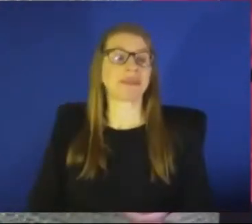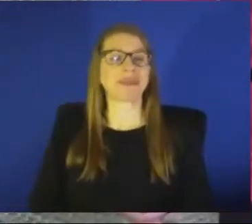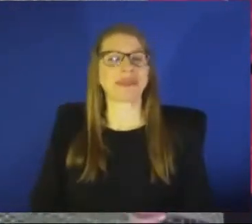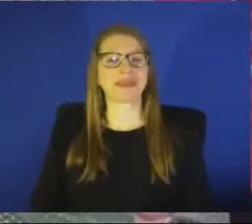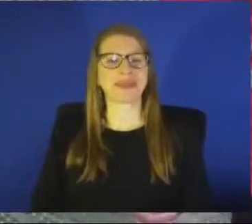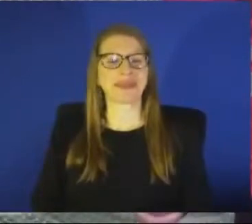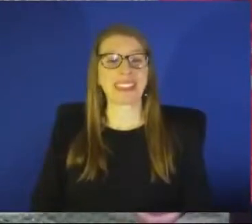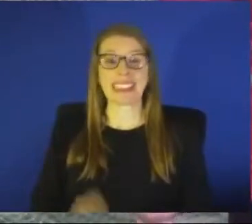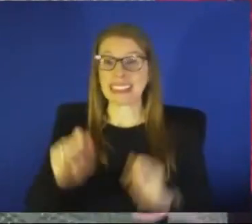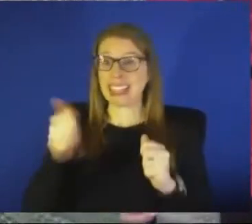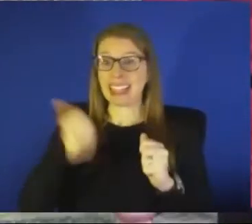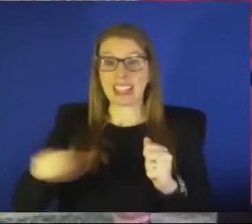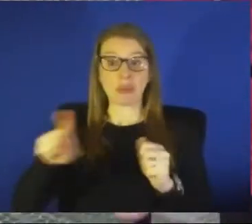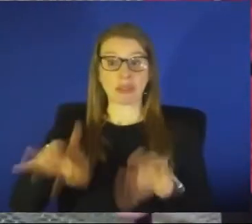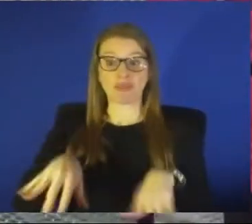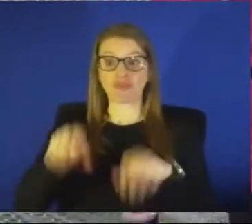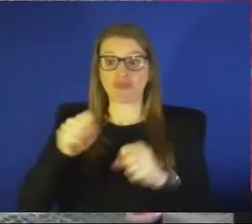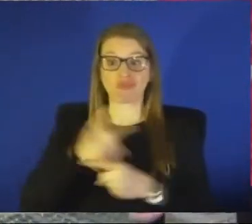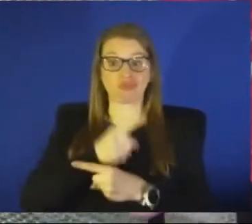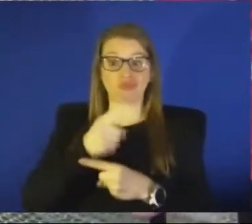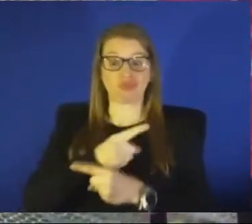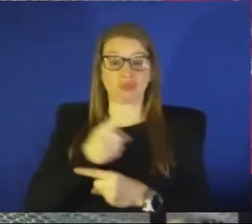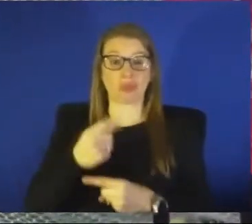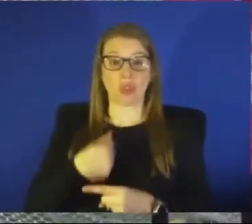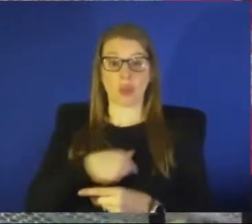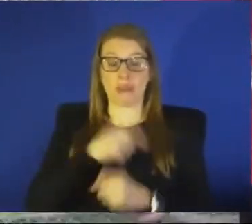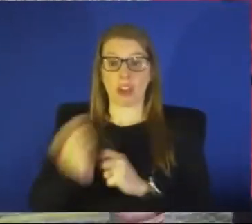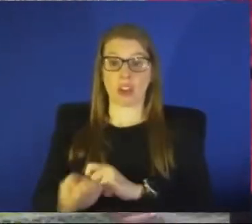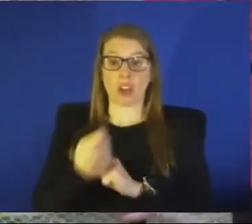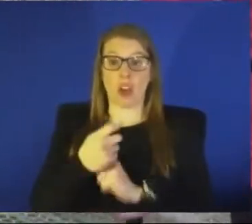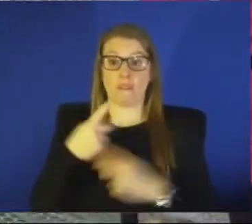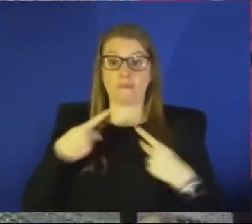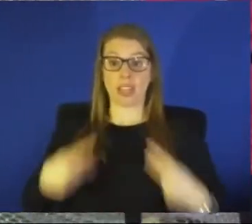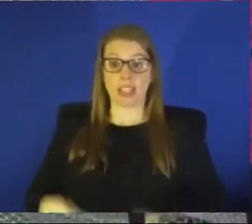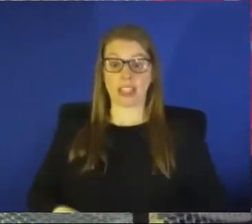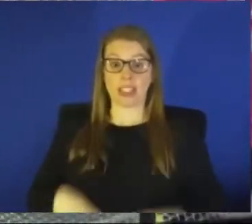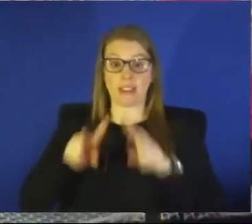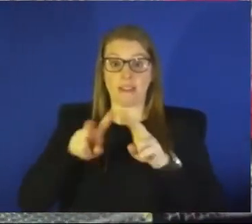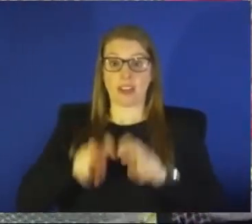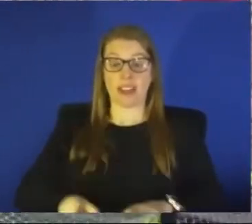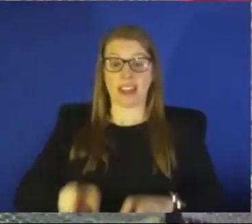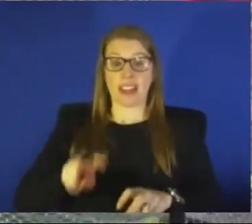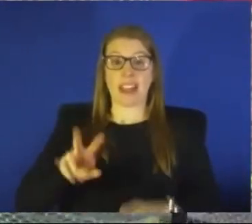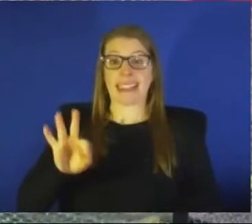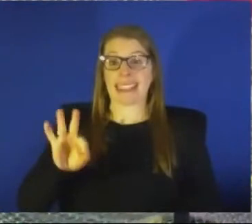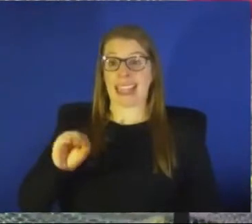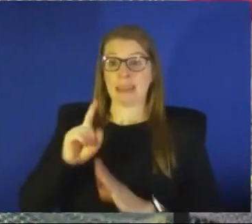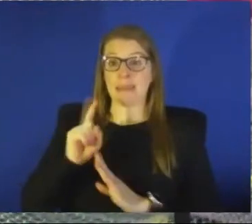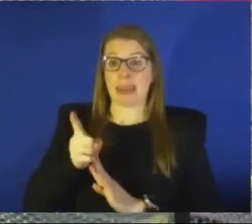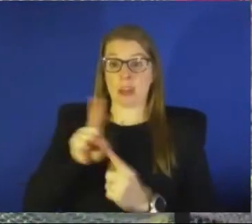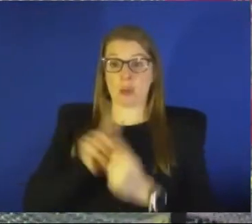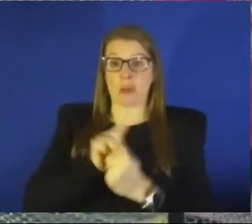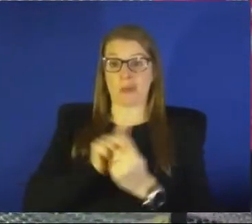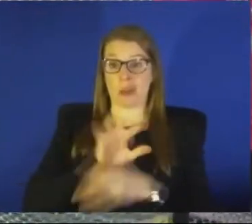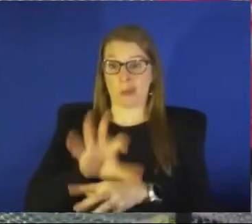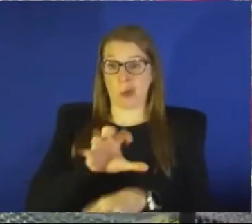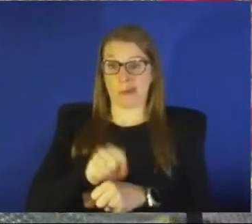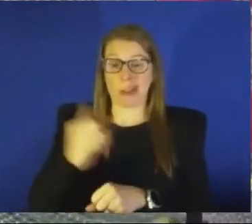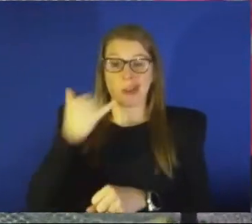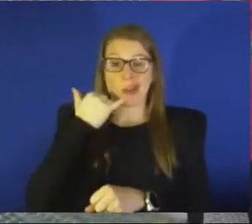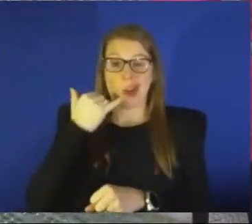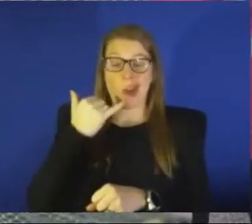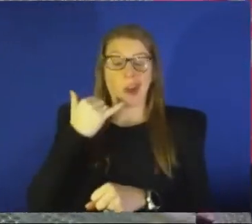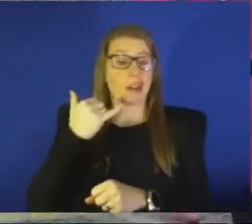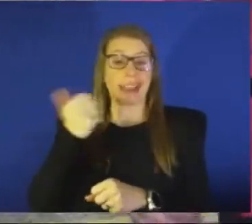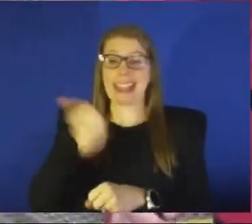this? Absolutely. Okay. So we have a golf fitness evaluation that's a one-on-one 90-minute appointment, and you can call and schedule anytime. All right, so you got me all hooked up. Yes.